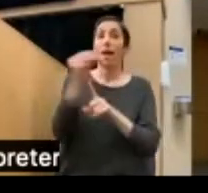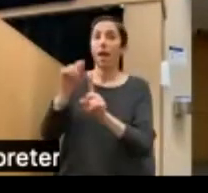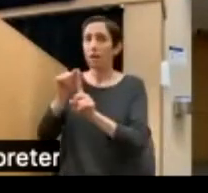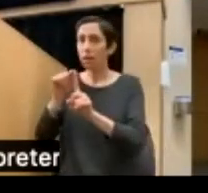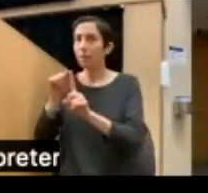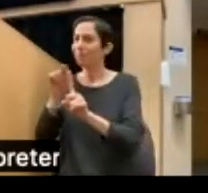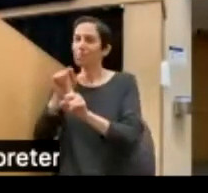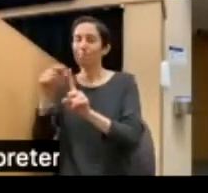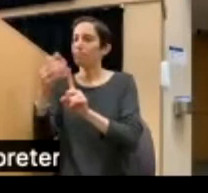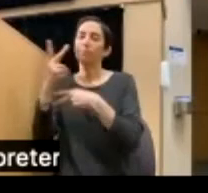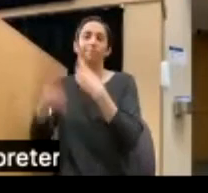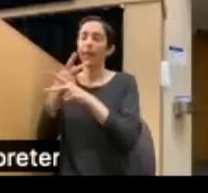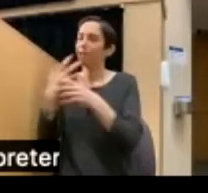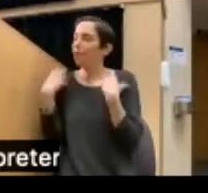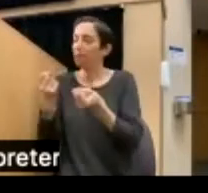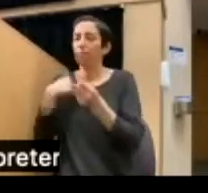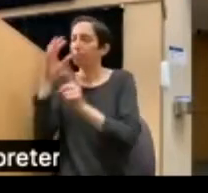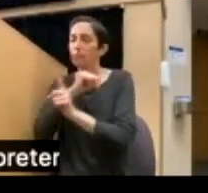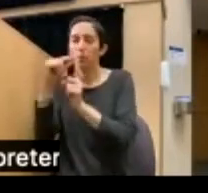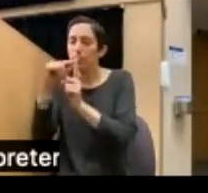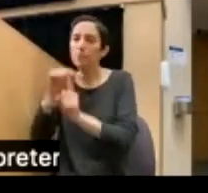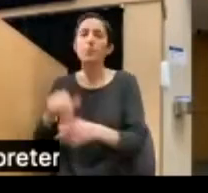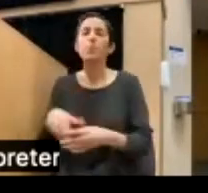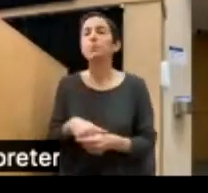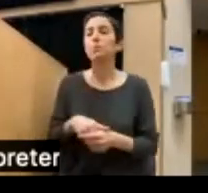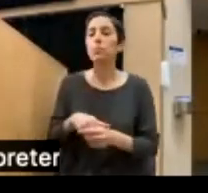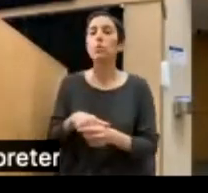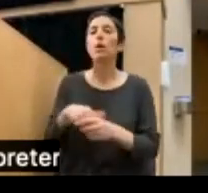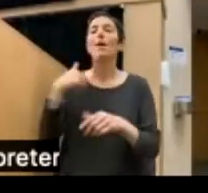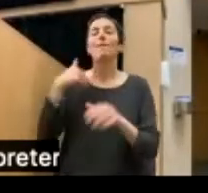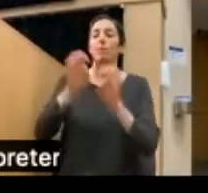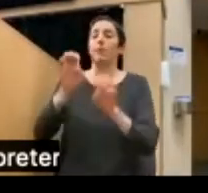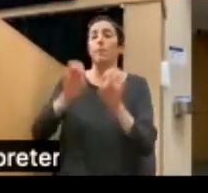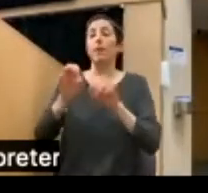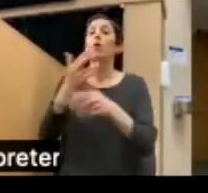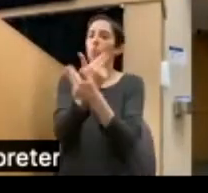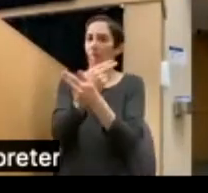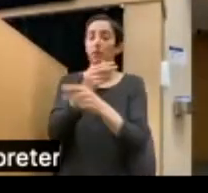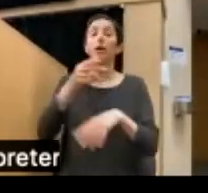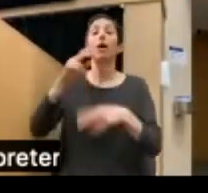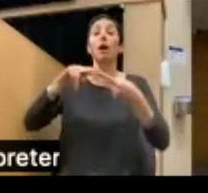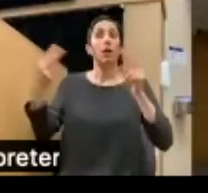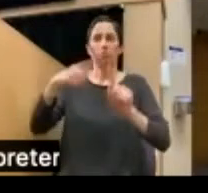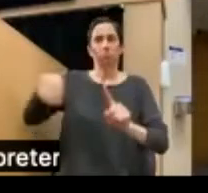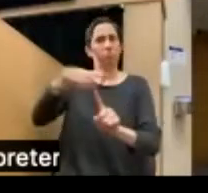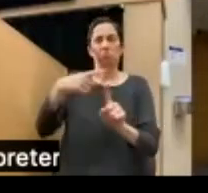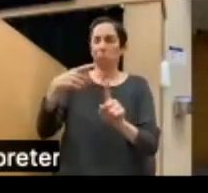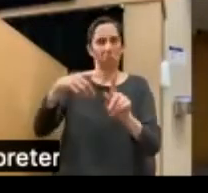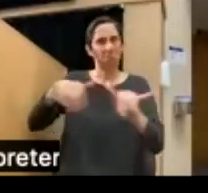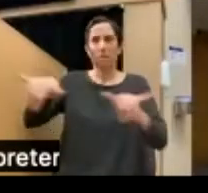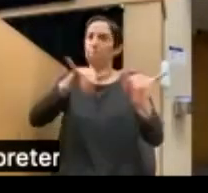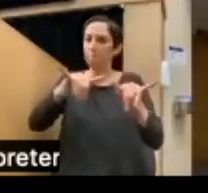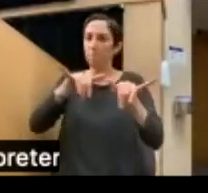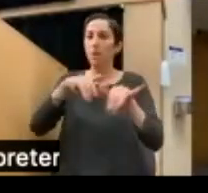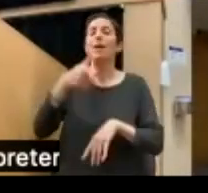straightforward experiment where he gave these genetically identical rabbits the same high-fat diet. And